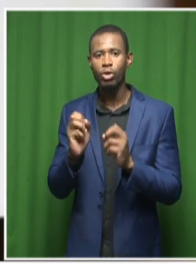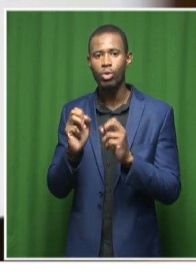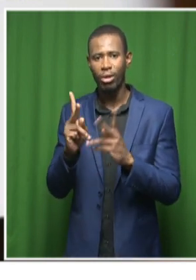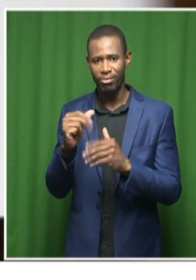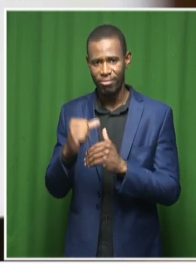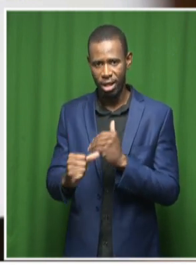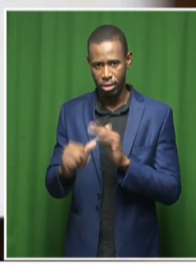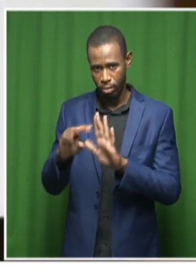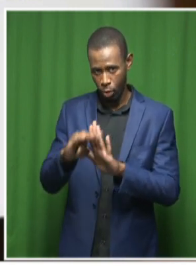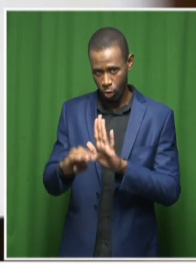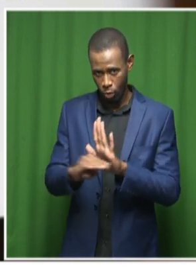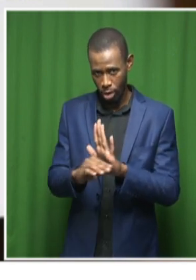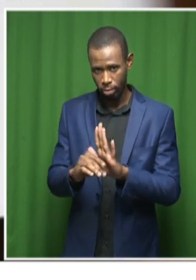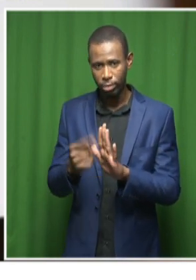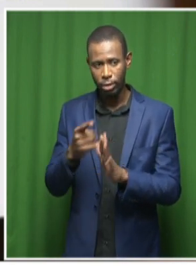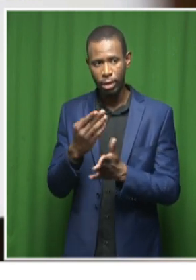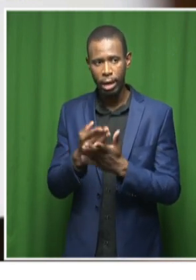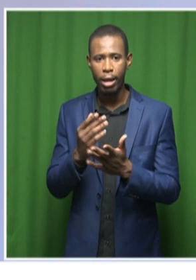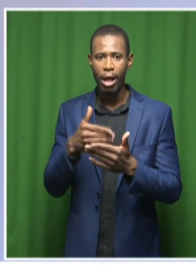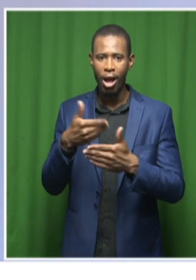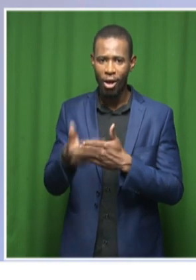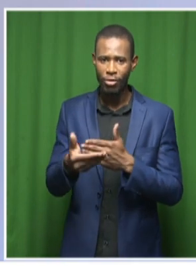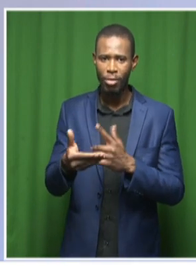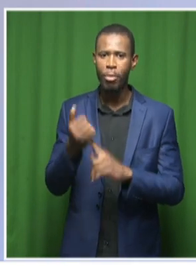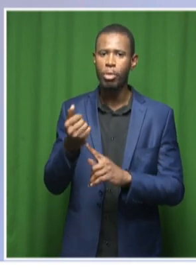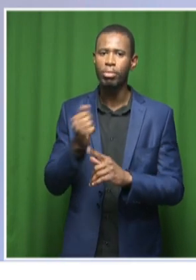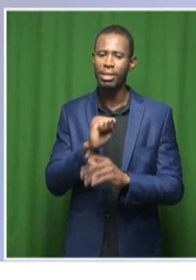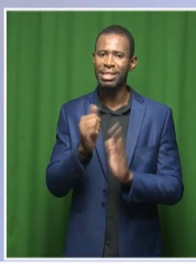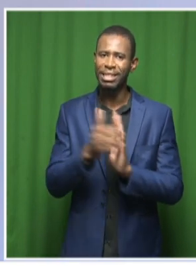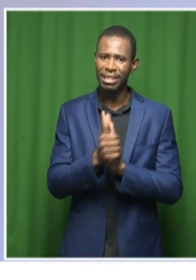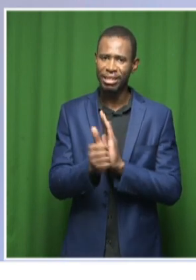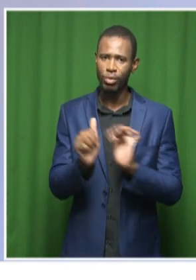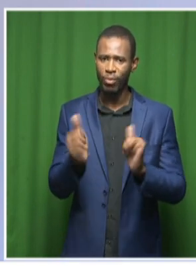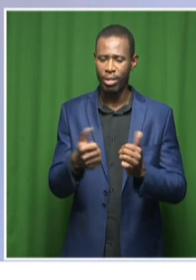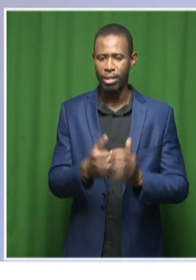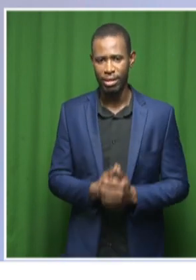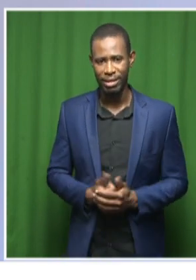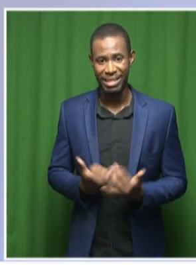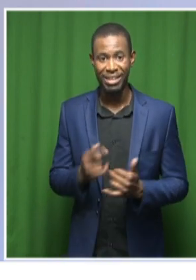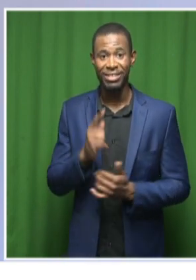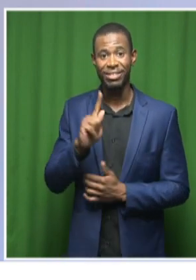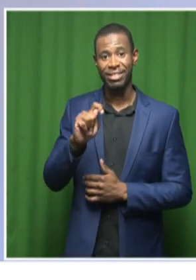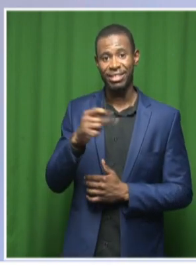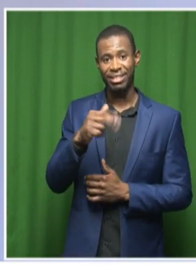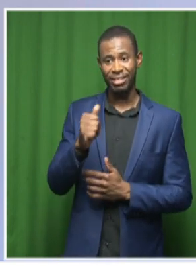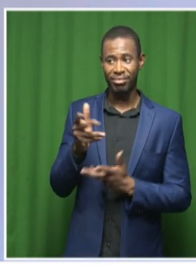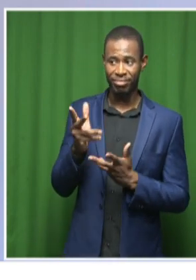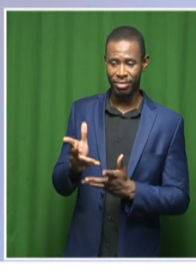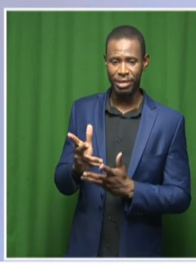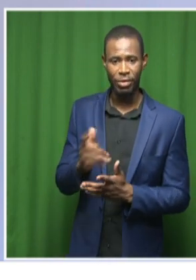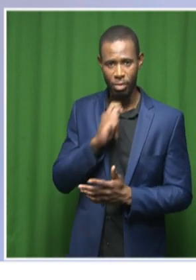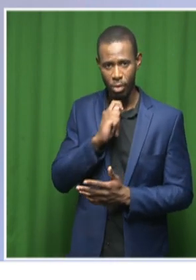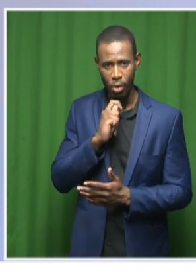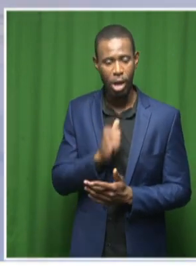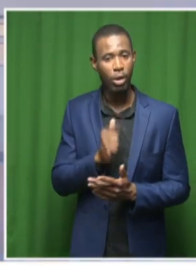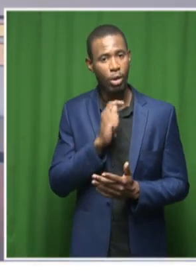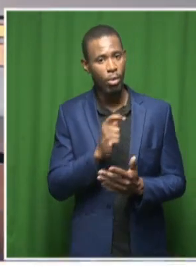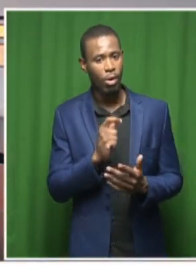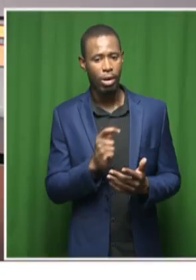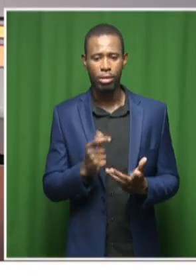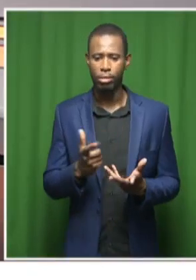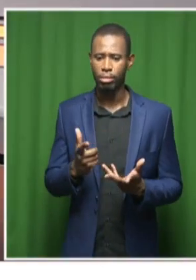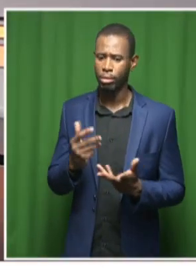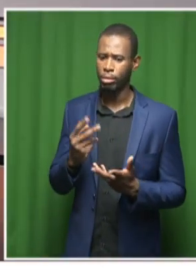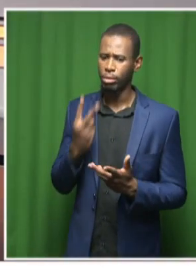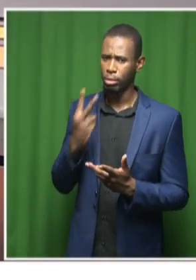We're now joined by founder Thato Molamu to share more on the upcoming workshop. Thato, very good morning. Thank you so much for joining us. Welcome. Good morning, good morning. Good to see you, man. Great to be